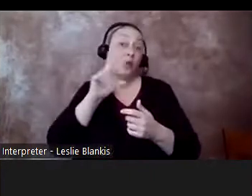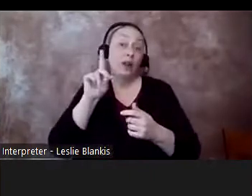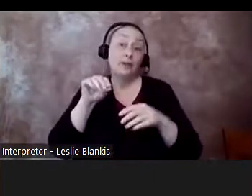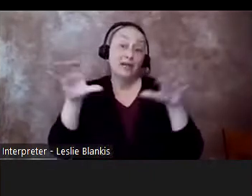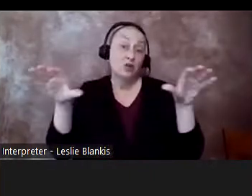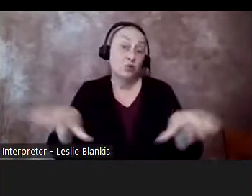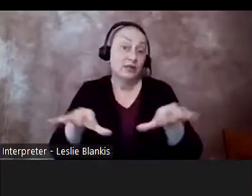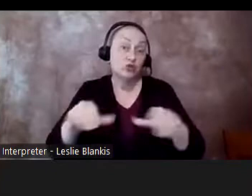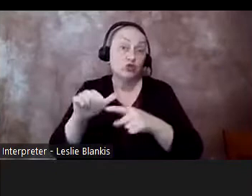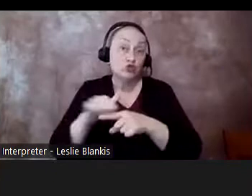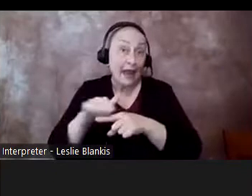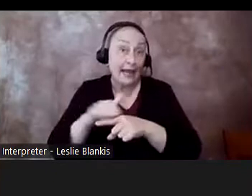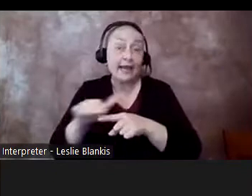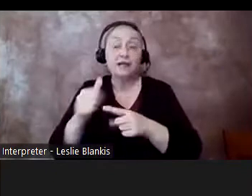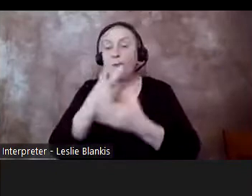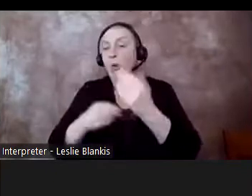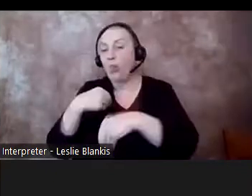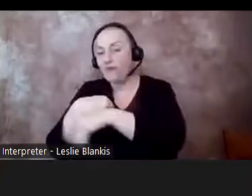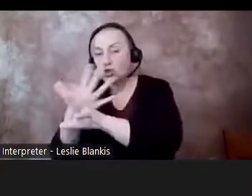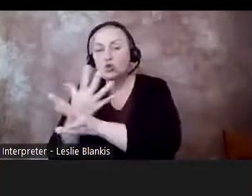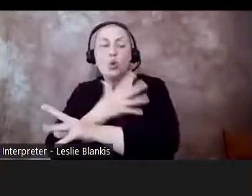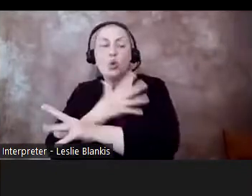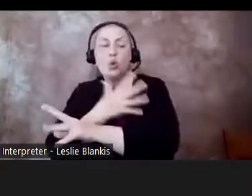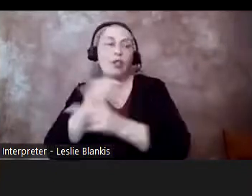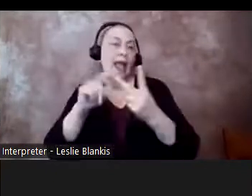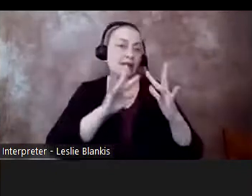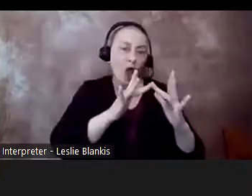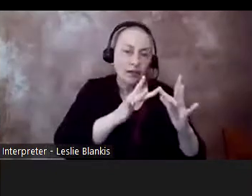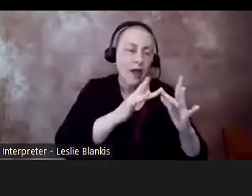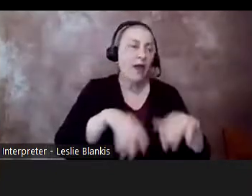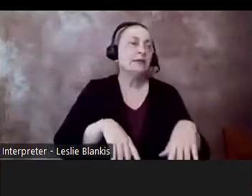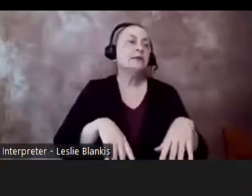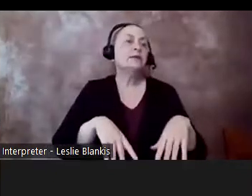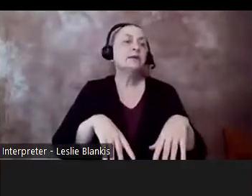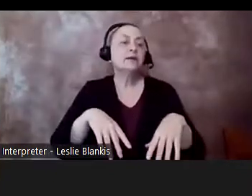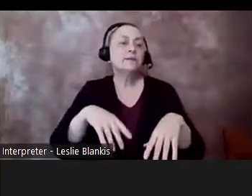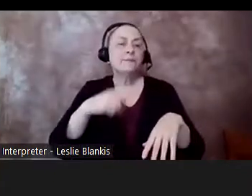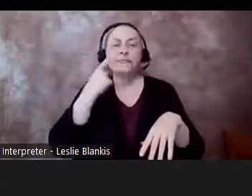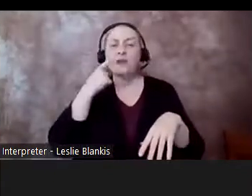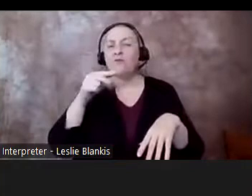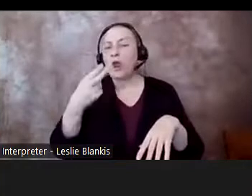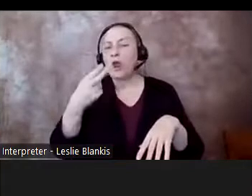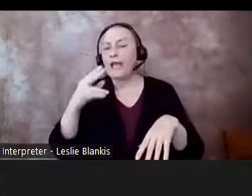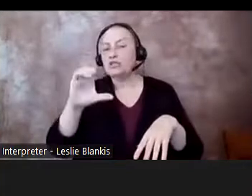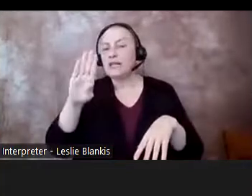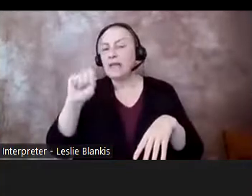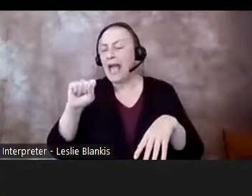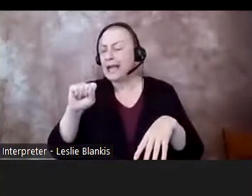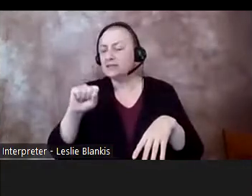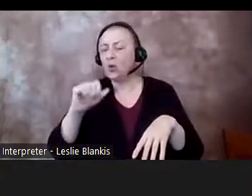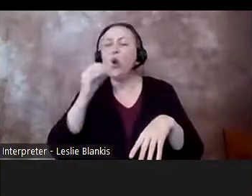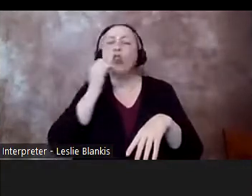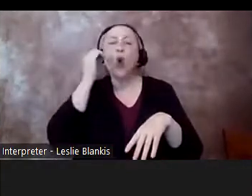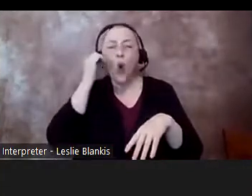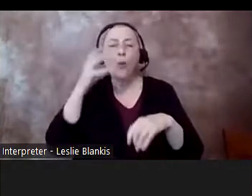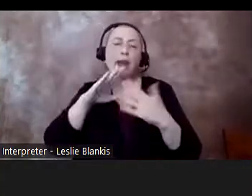be virtual as well as online for the HCBS, or the Home and